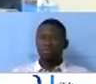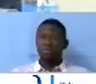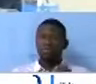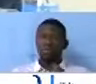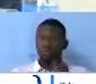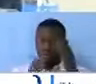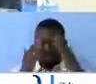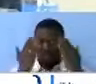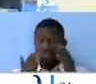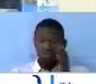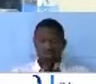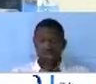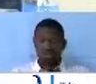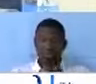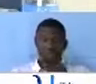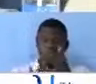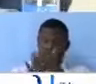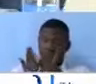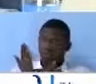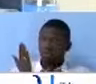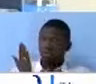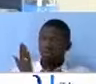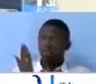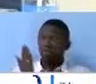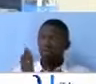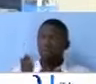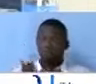I do not know exactly whether these are the list.